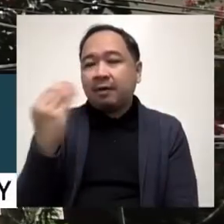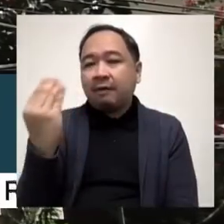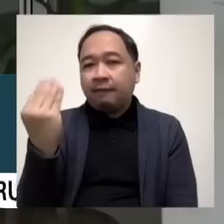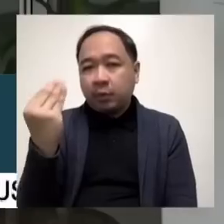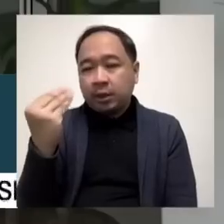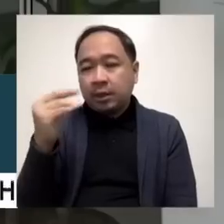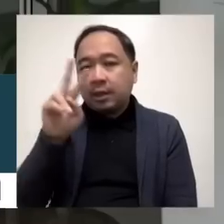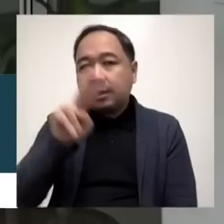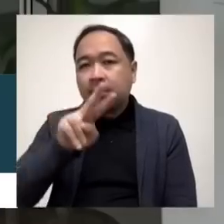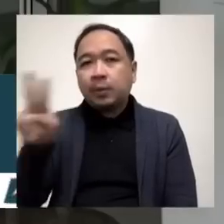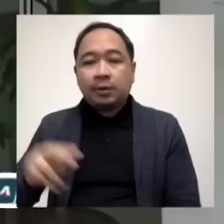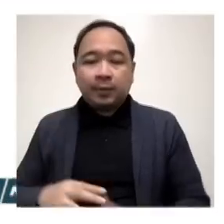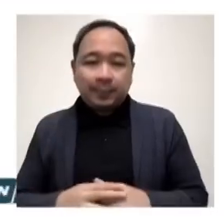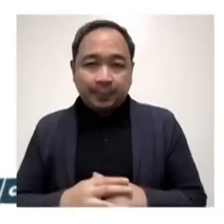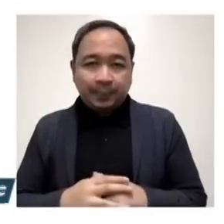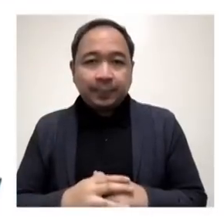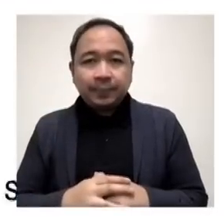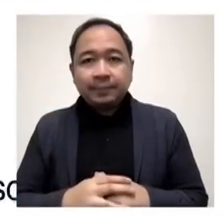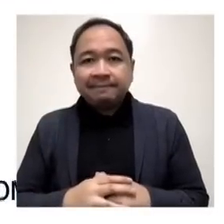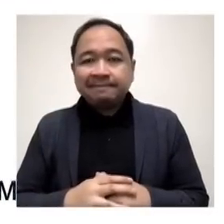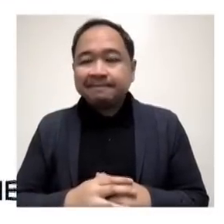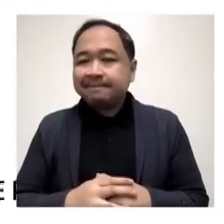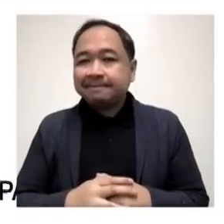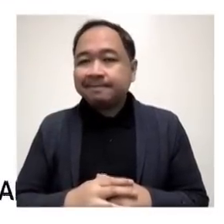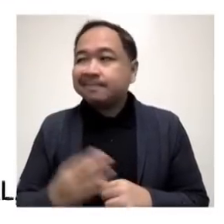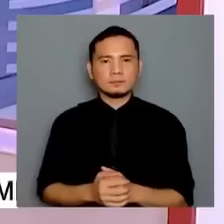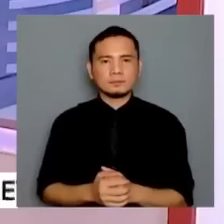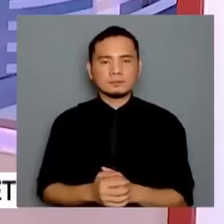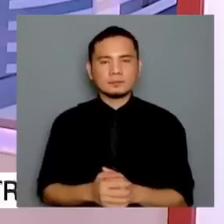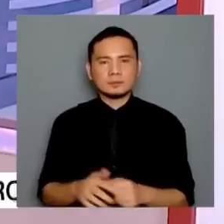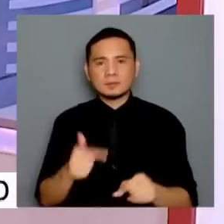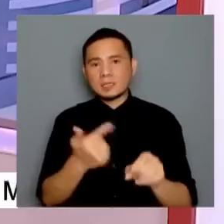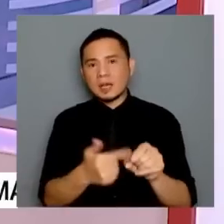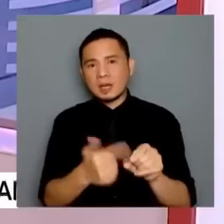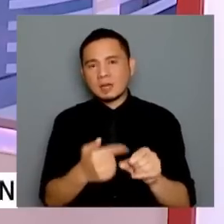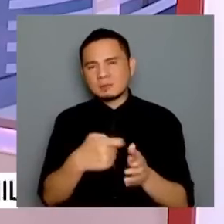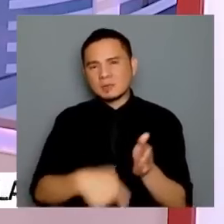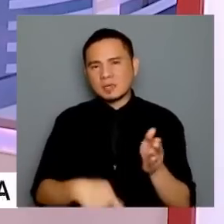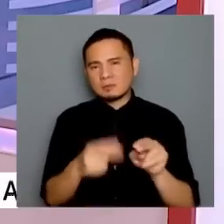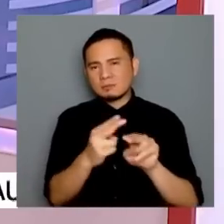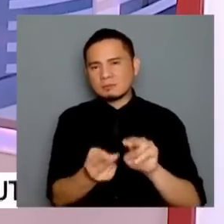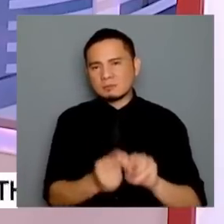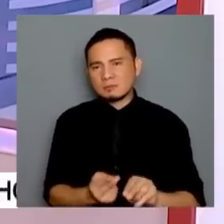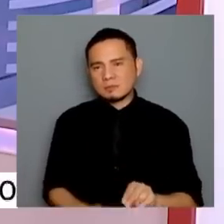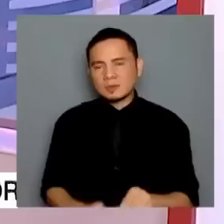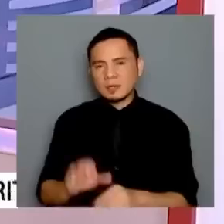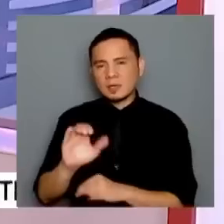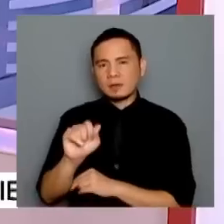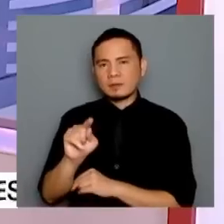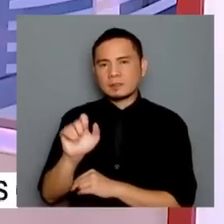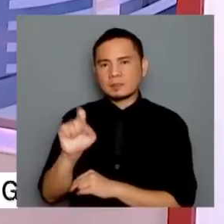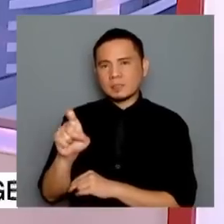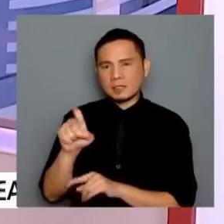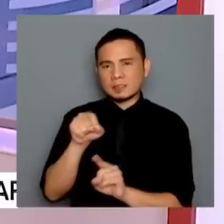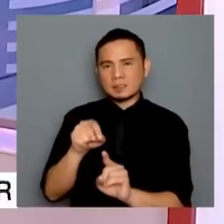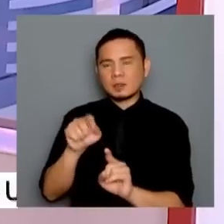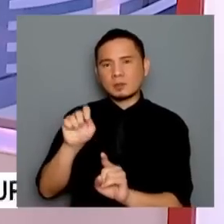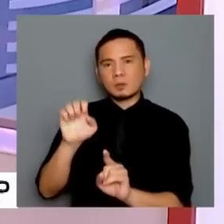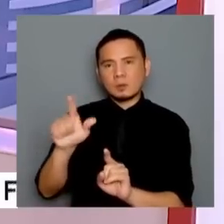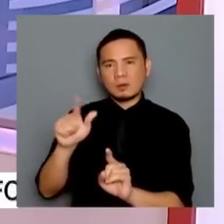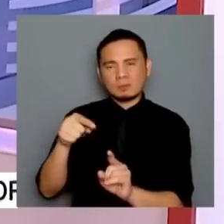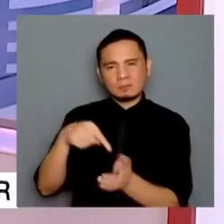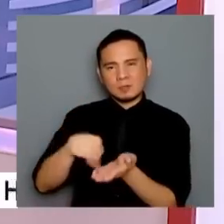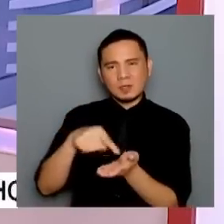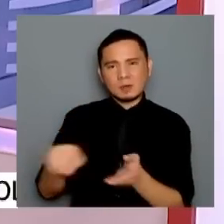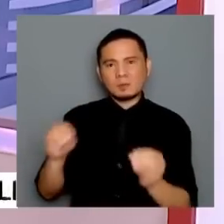Carmina. Thanks a lot. Jeff Caparaz there joining us this noon. On rates at the Cavitex C5 link just got higher. Jackie Minabat now